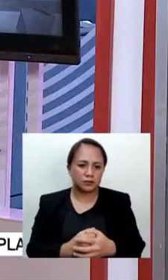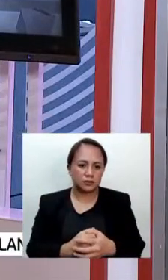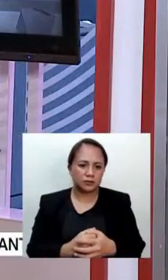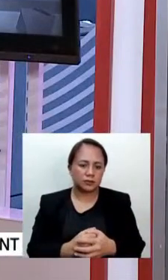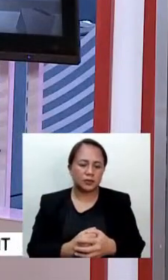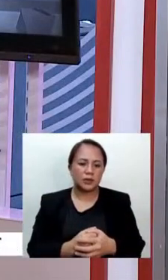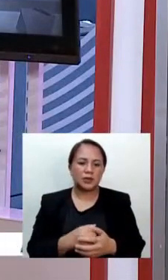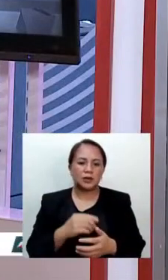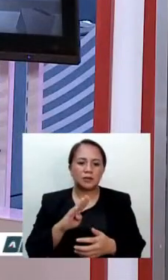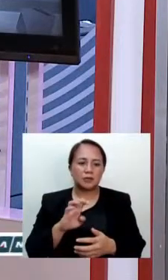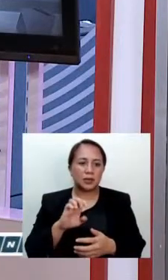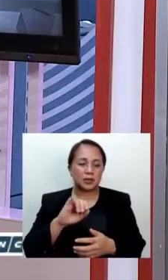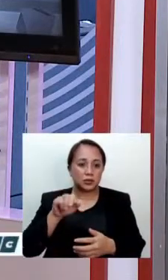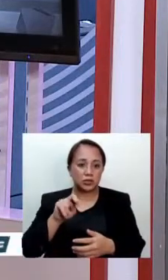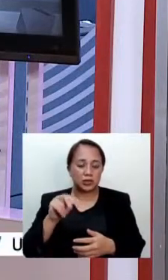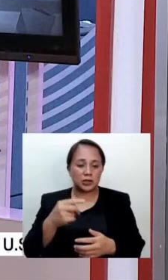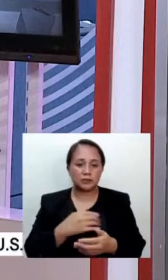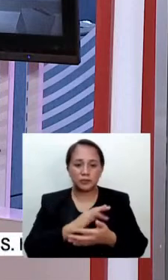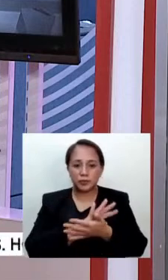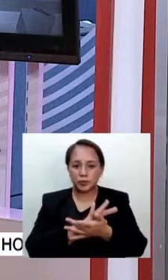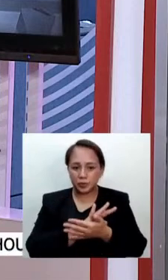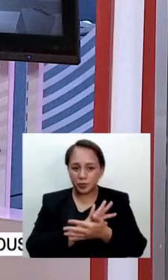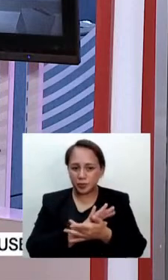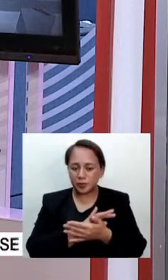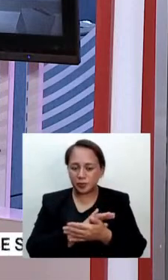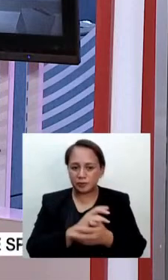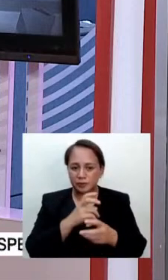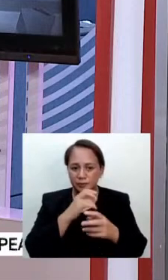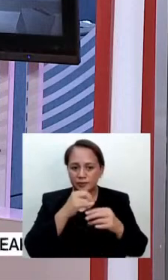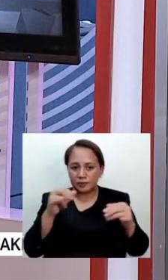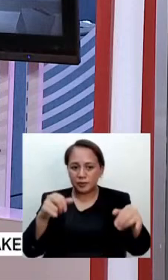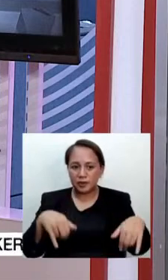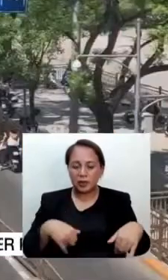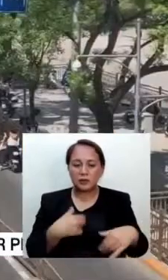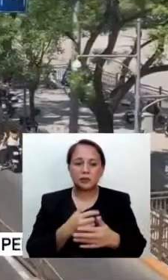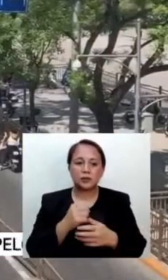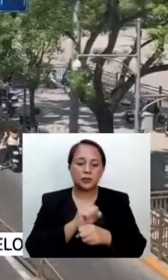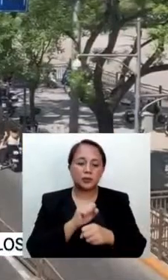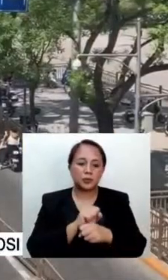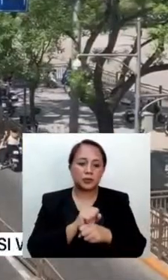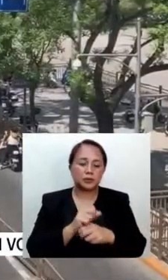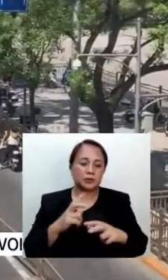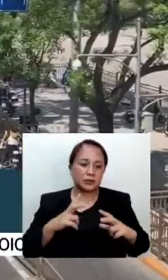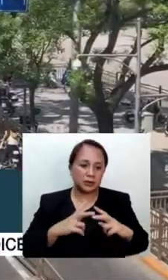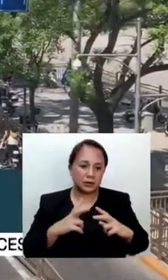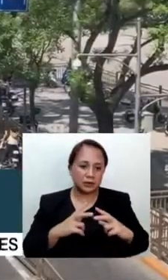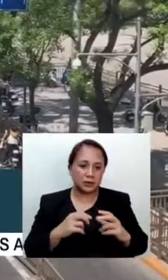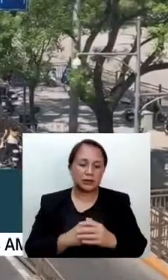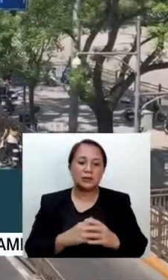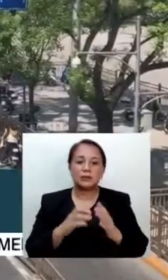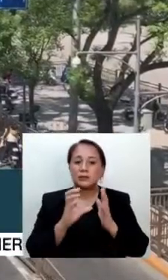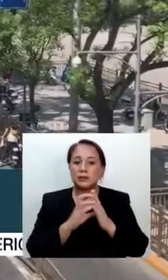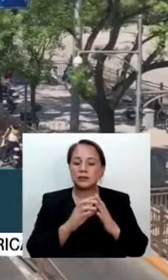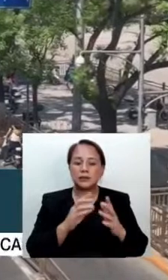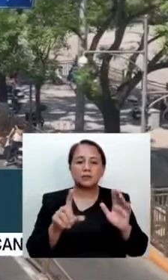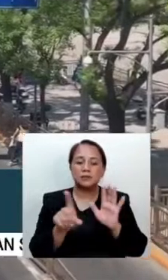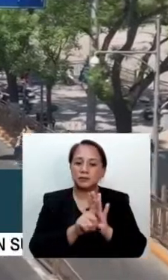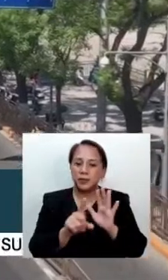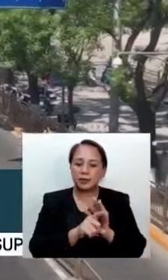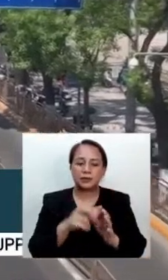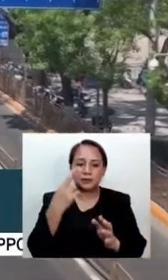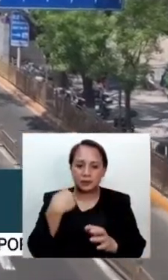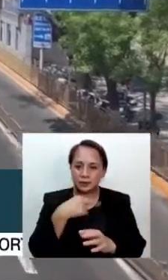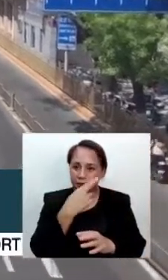Beijing ramping up COVID restrictions as a 5-day Labor Day holiday gets underway. The city banned all restaurant dining during the